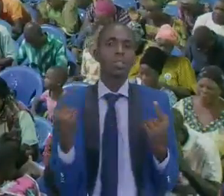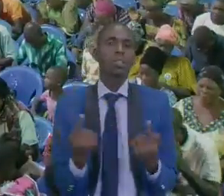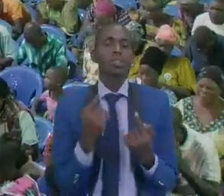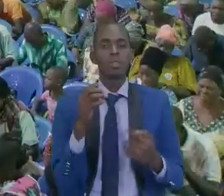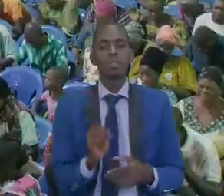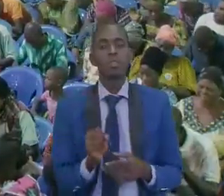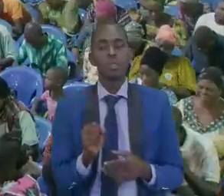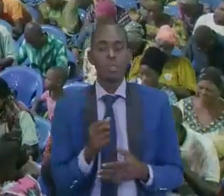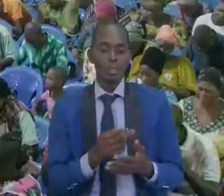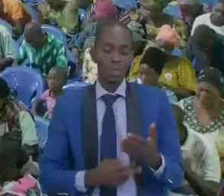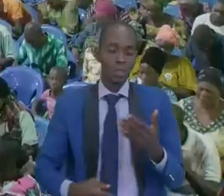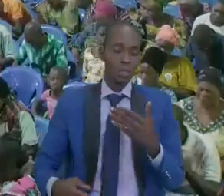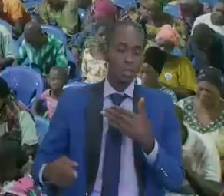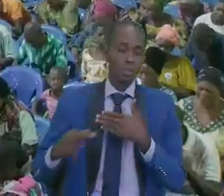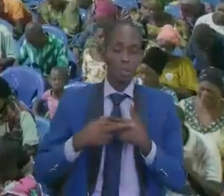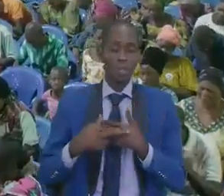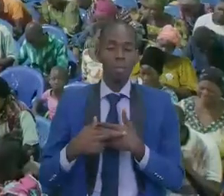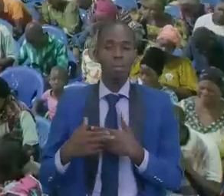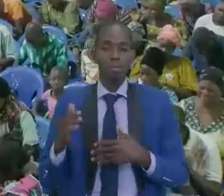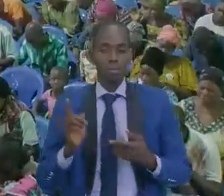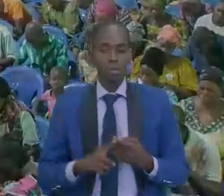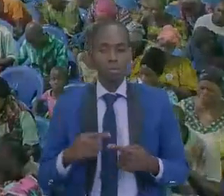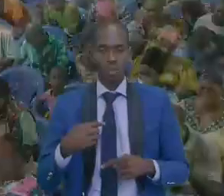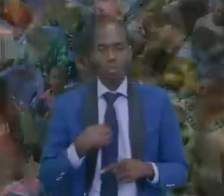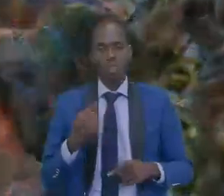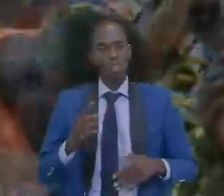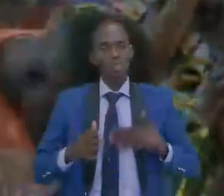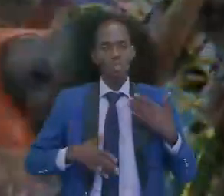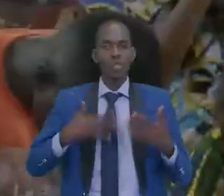Restore unto me the joy of thy salvation.